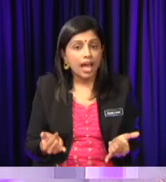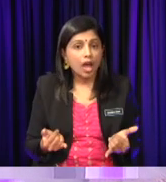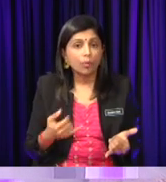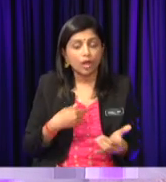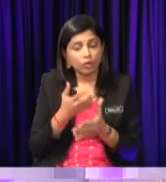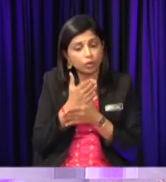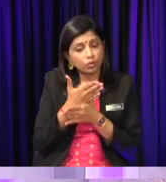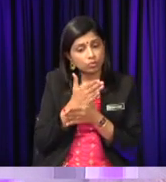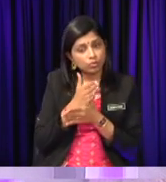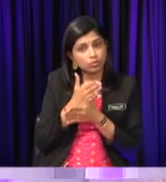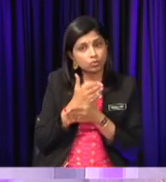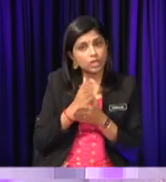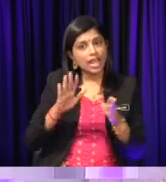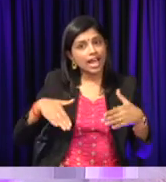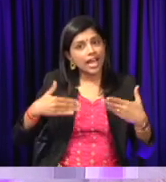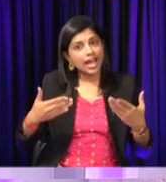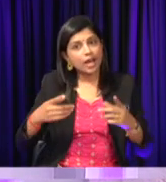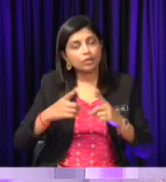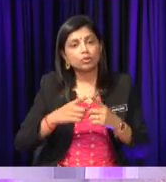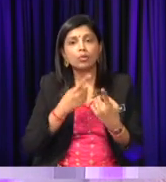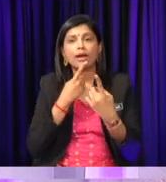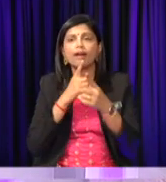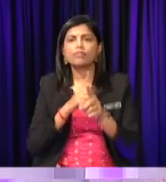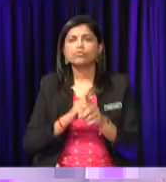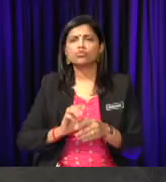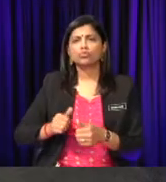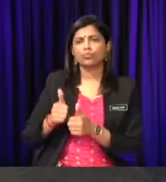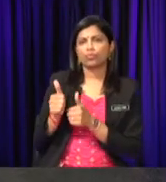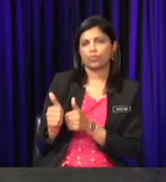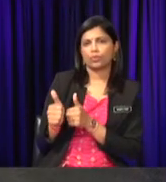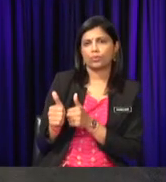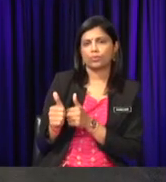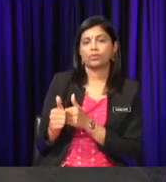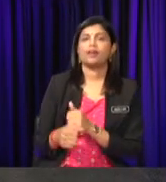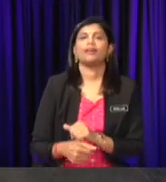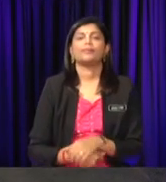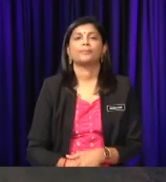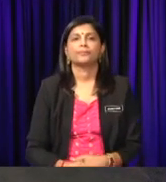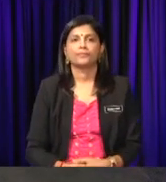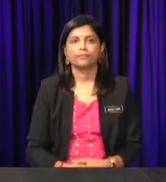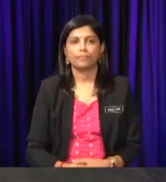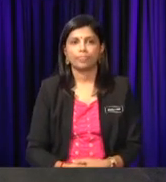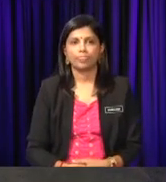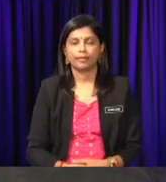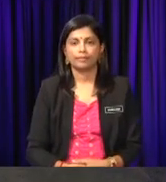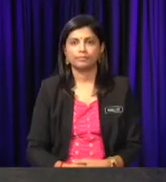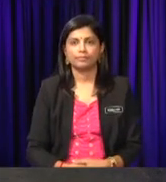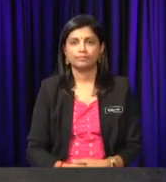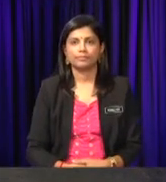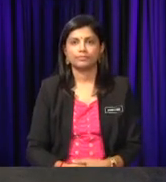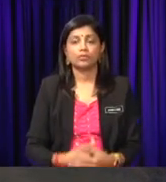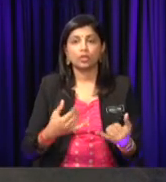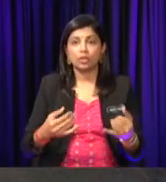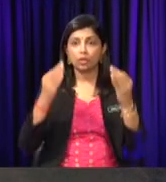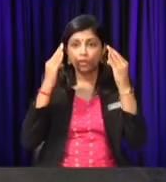and tricks when speaking. Now, I believe teacher Halimatul has already shared numerous amount of tips, but this is the ones to address